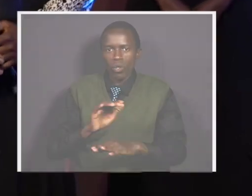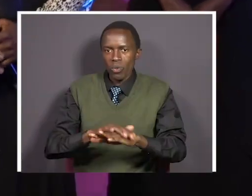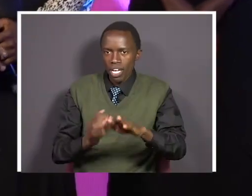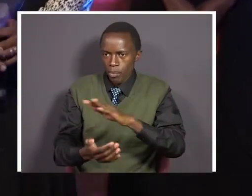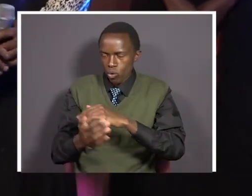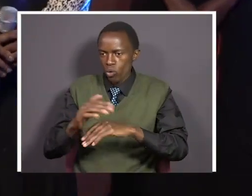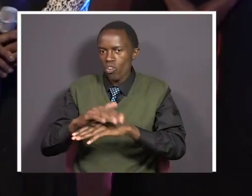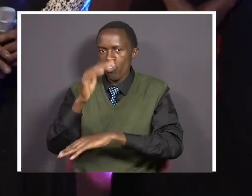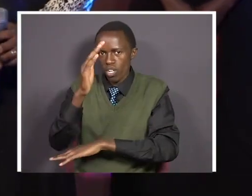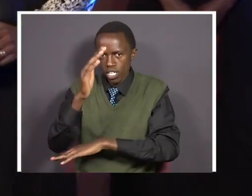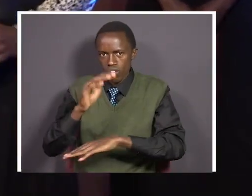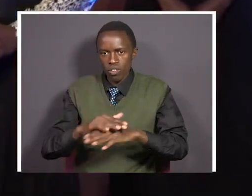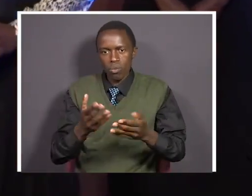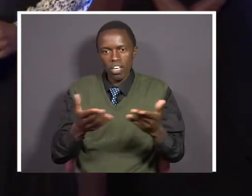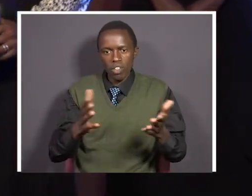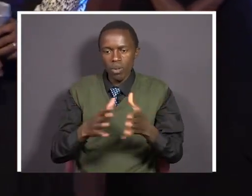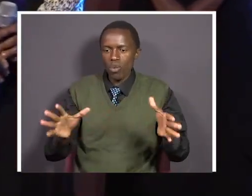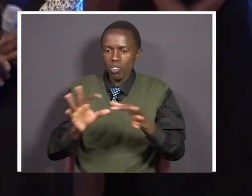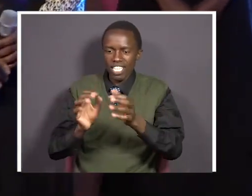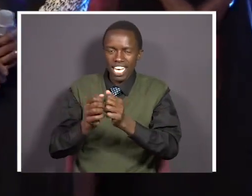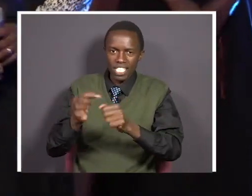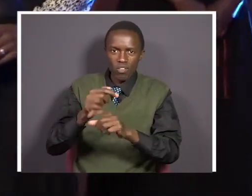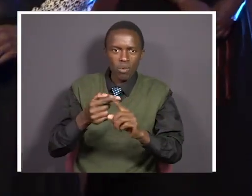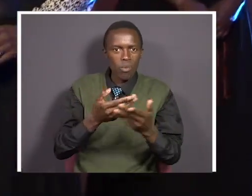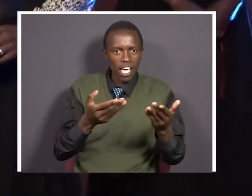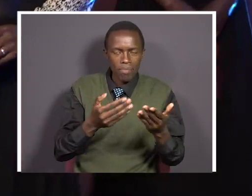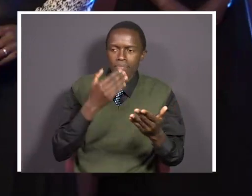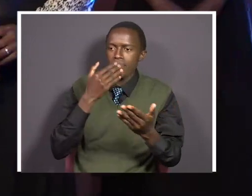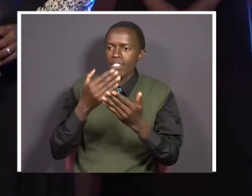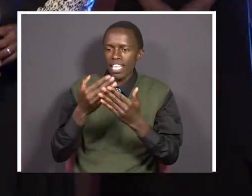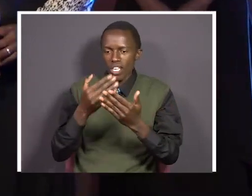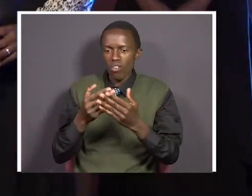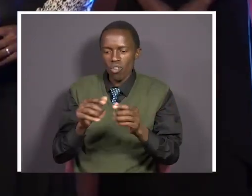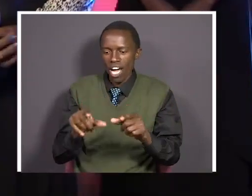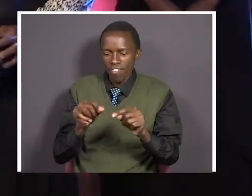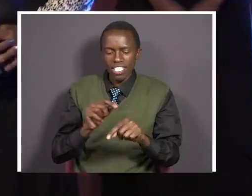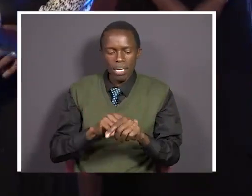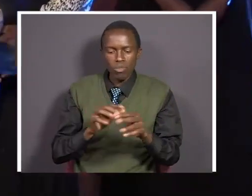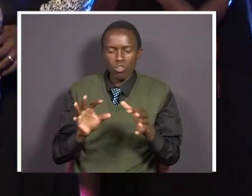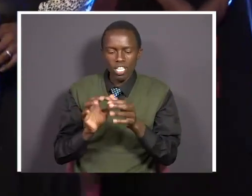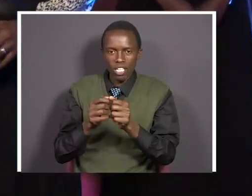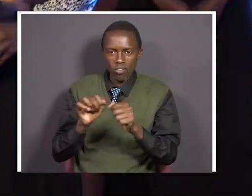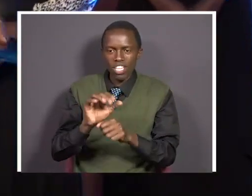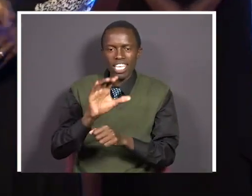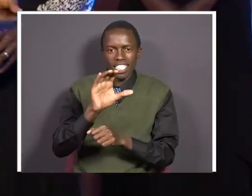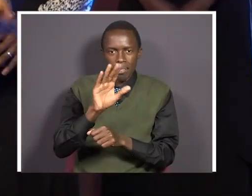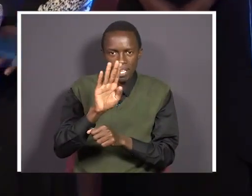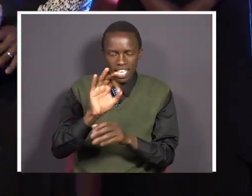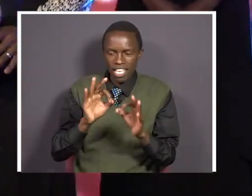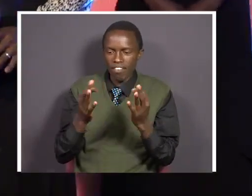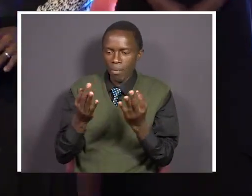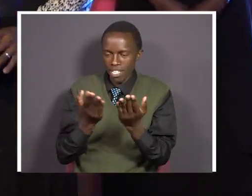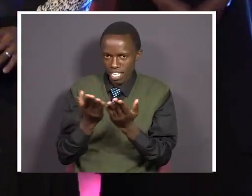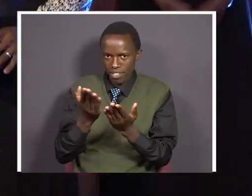Good morning, good afternoon, good evening from wherever you're joining us from. Thank you for making time to join us for the CBS